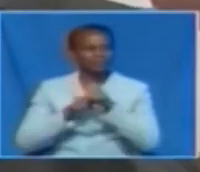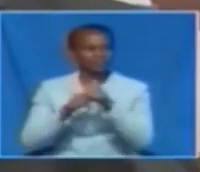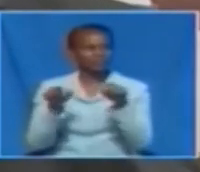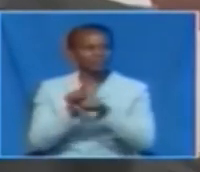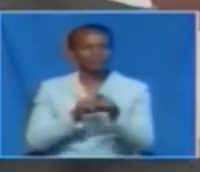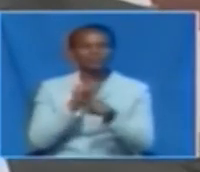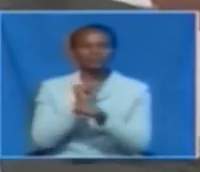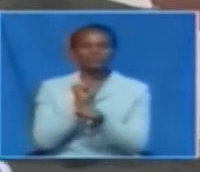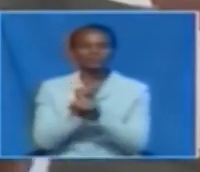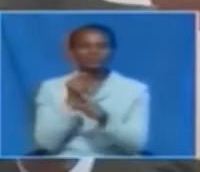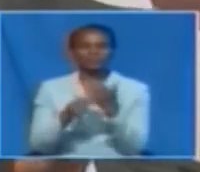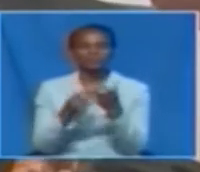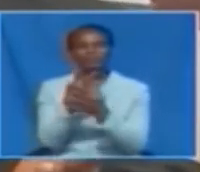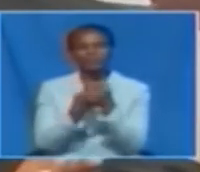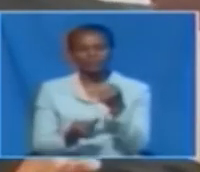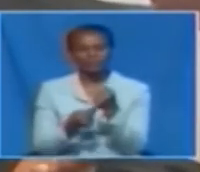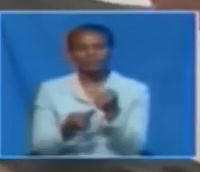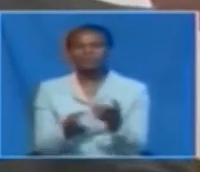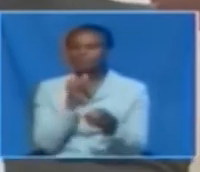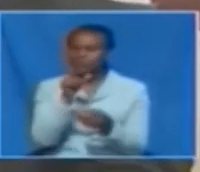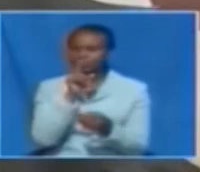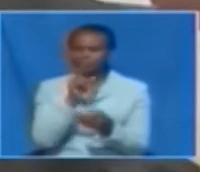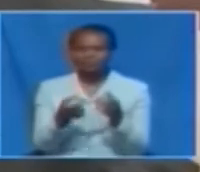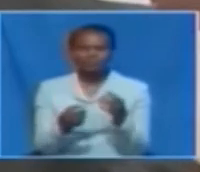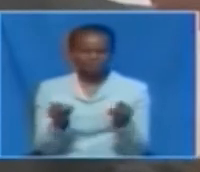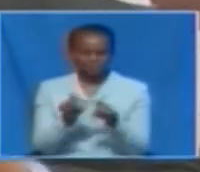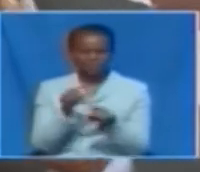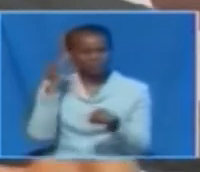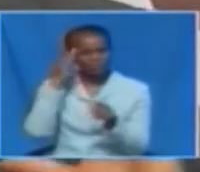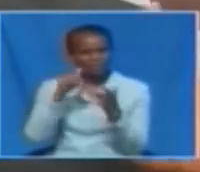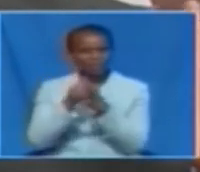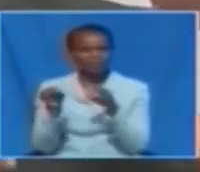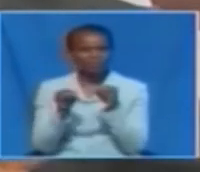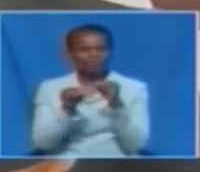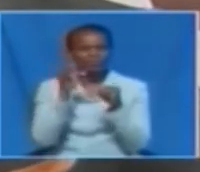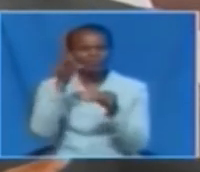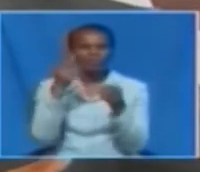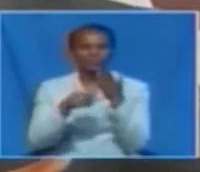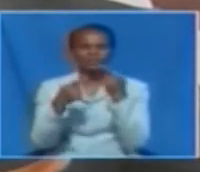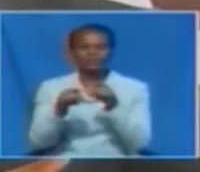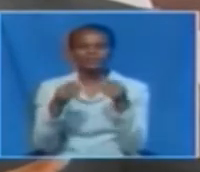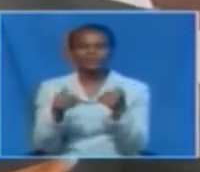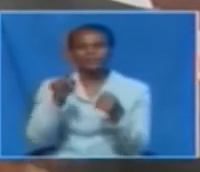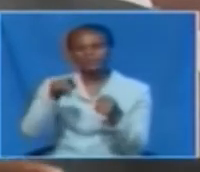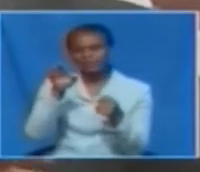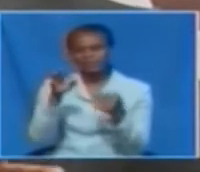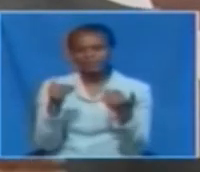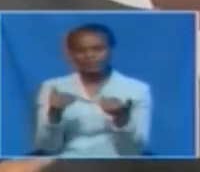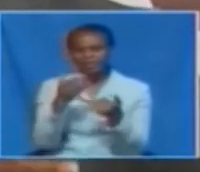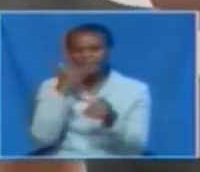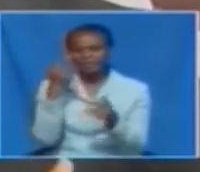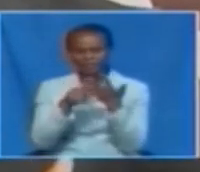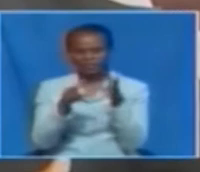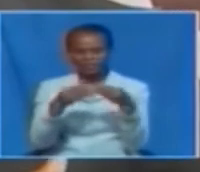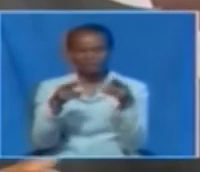them? And both the parties are mature enough to know how to proceed. So whatever happens now with PF, I think they should be